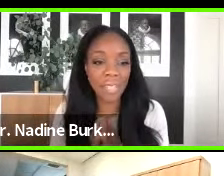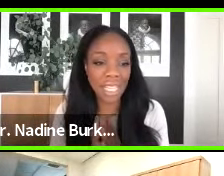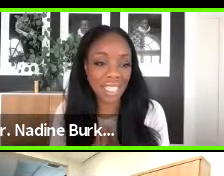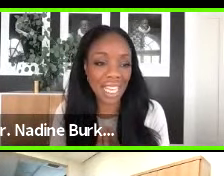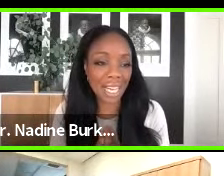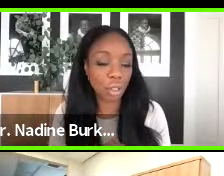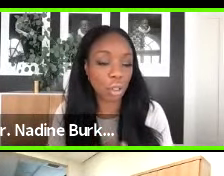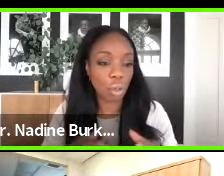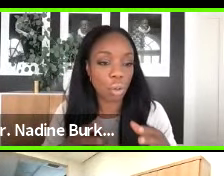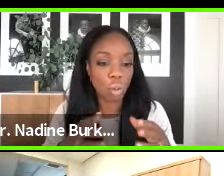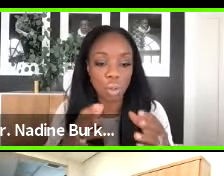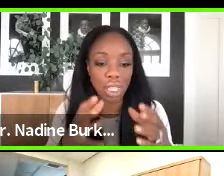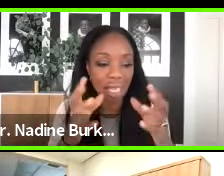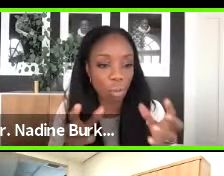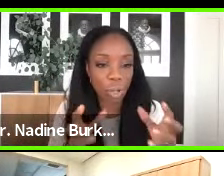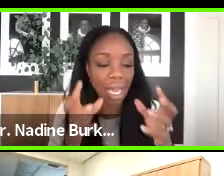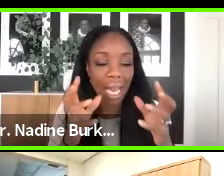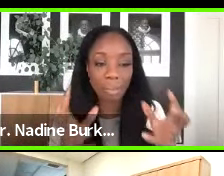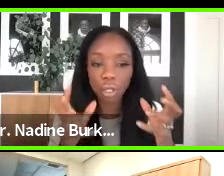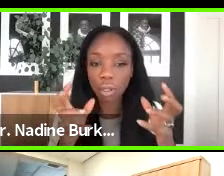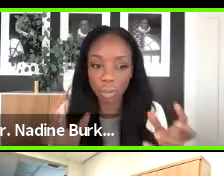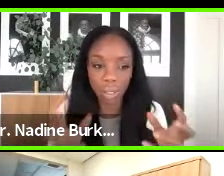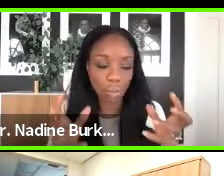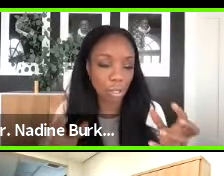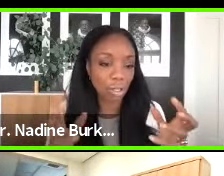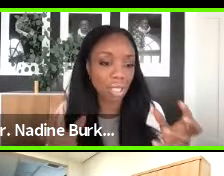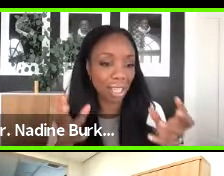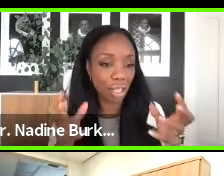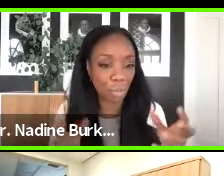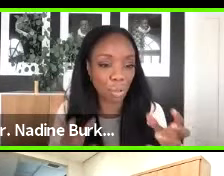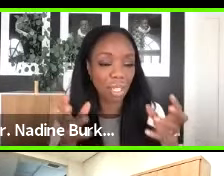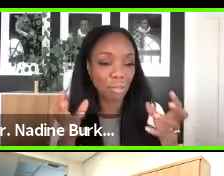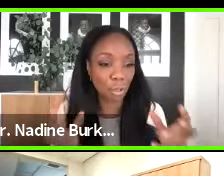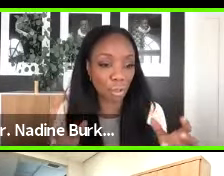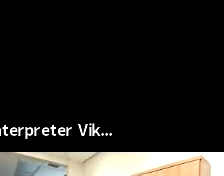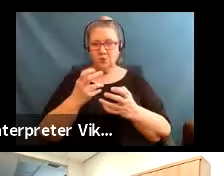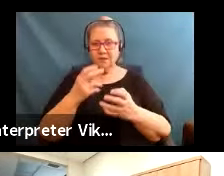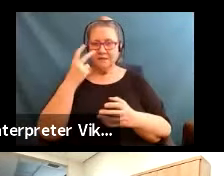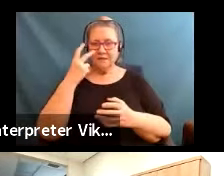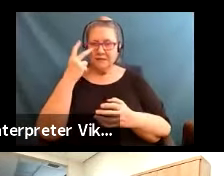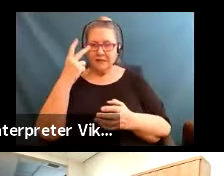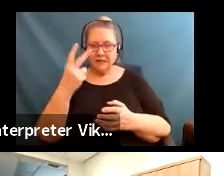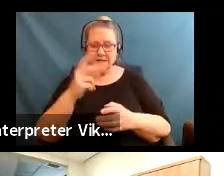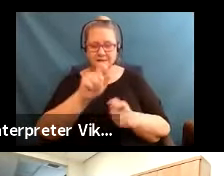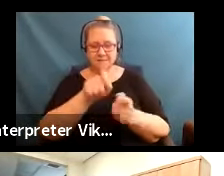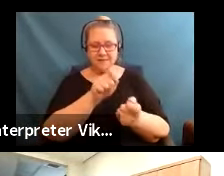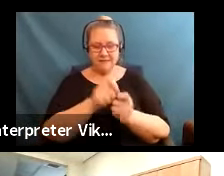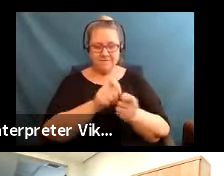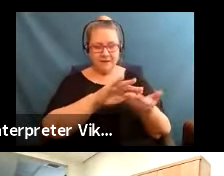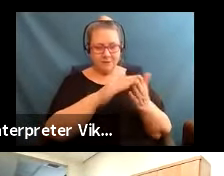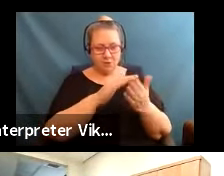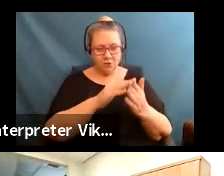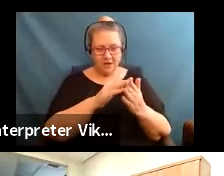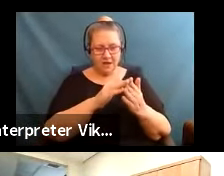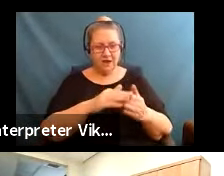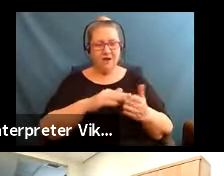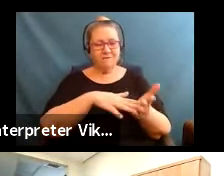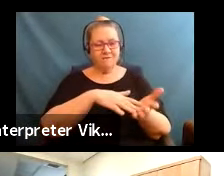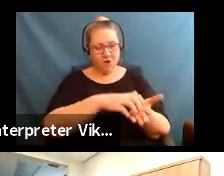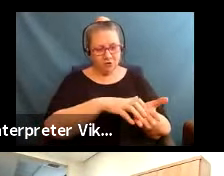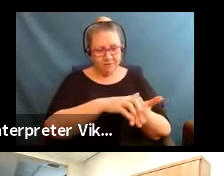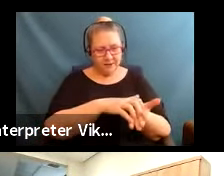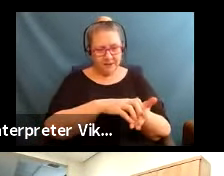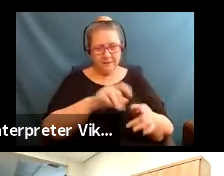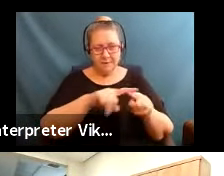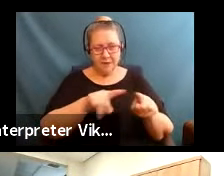right? Is that we absolutely want to look at a community vulnerability lens, but then how we